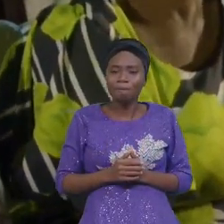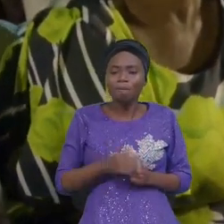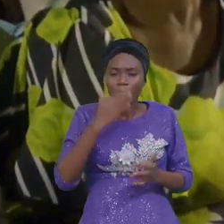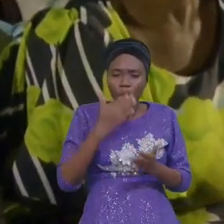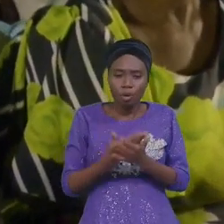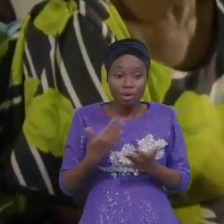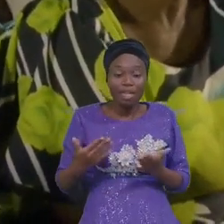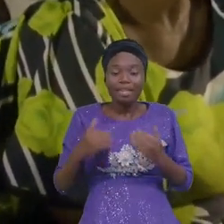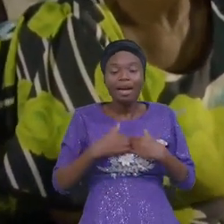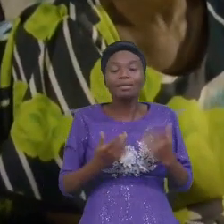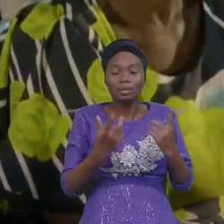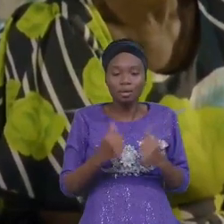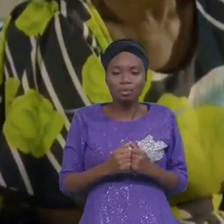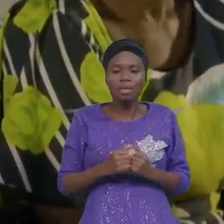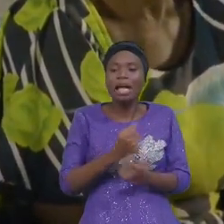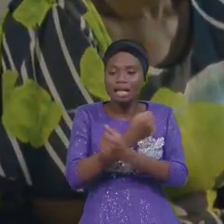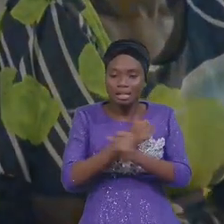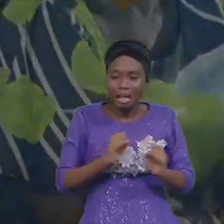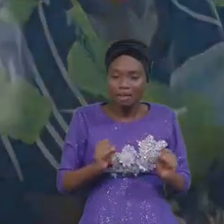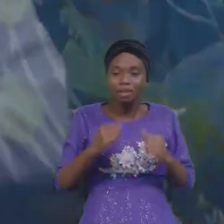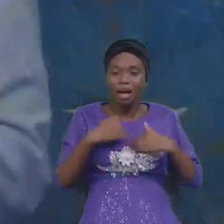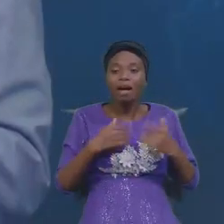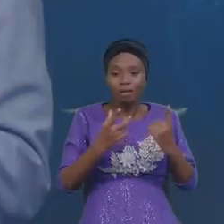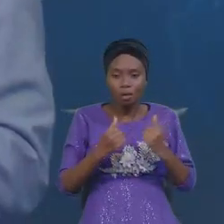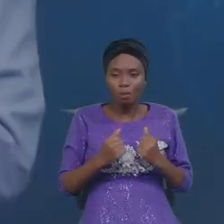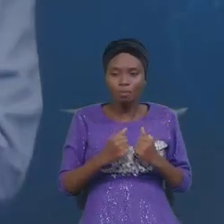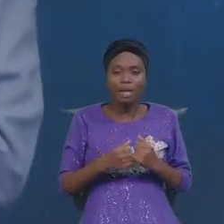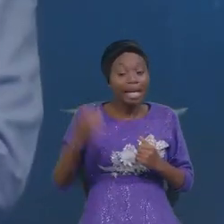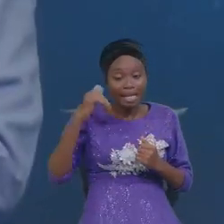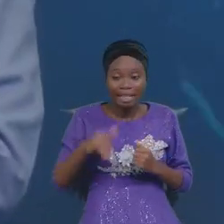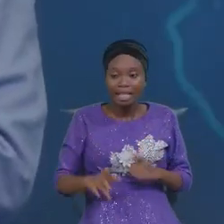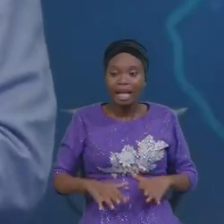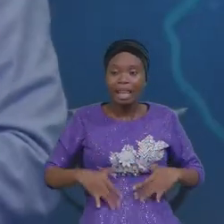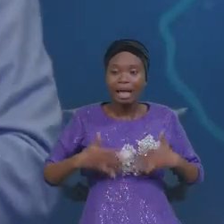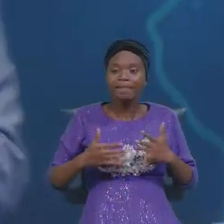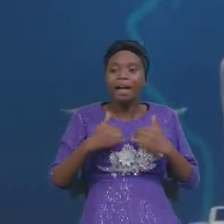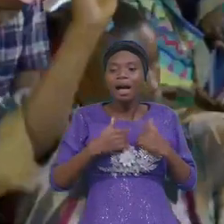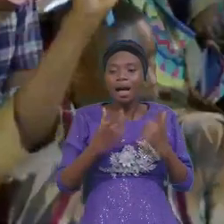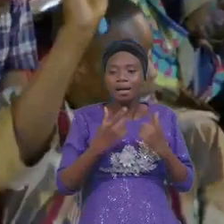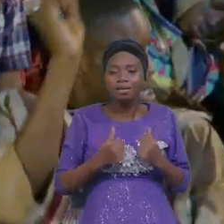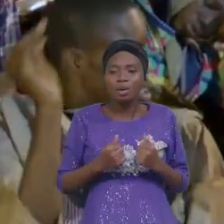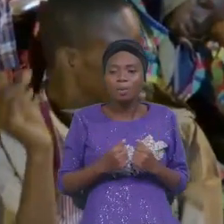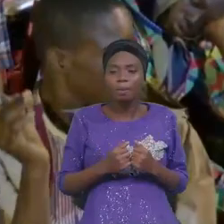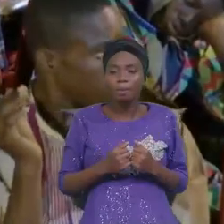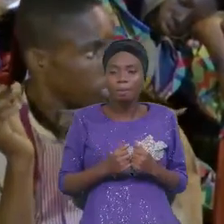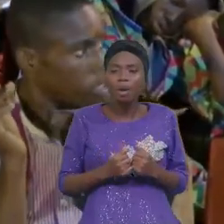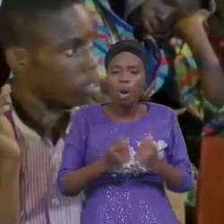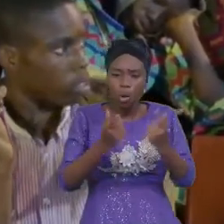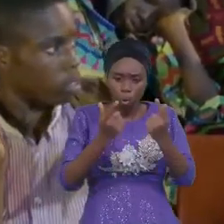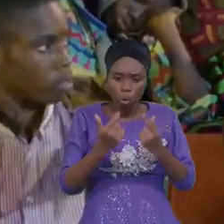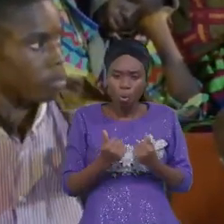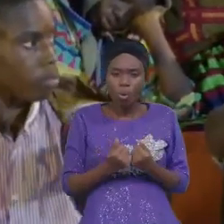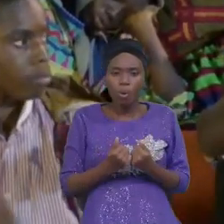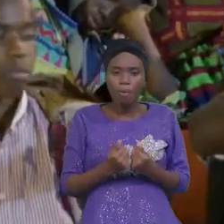has come. Salvation has come. Eternal life has come. Come